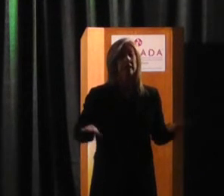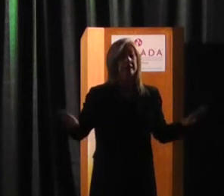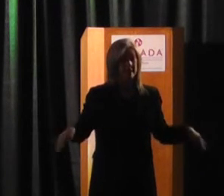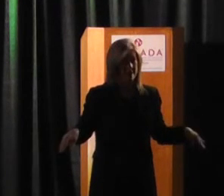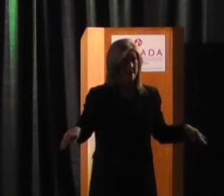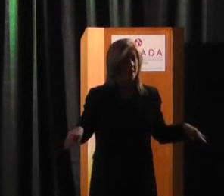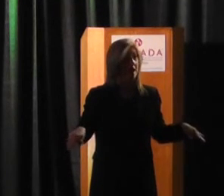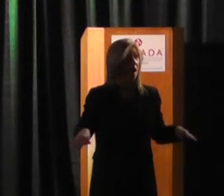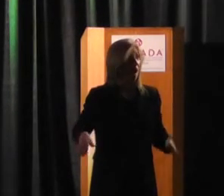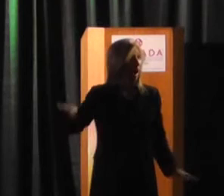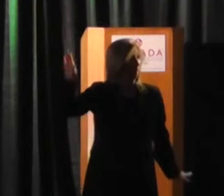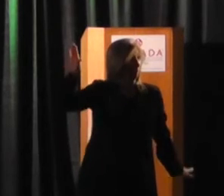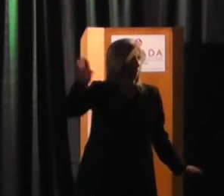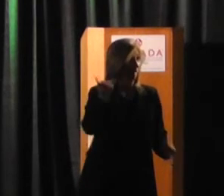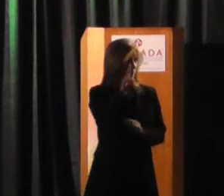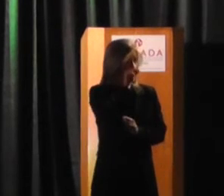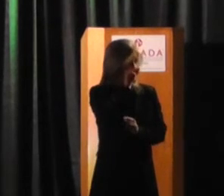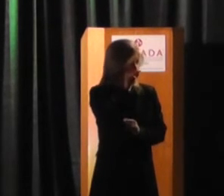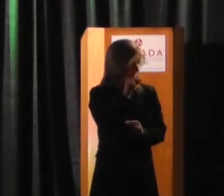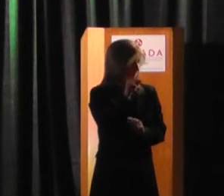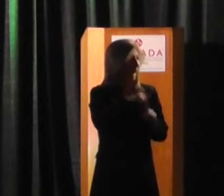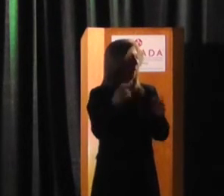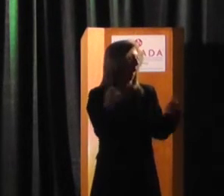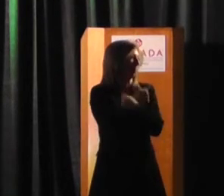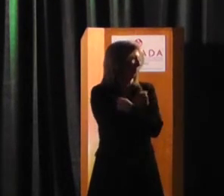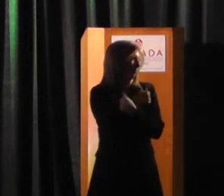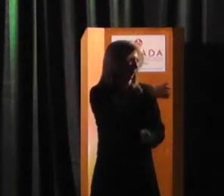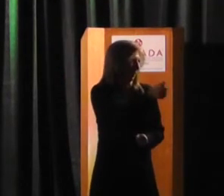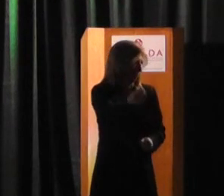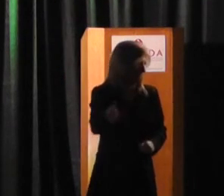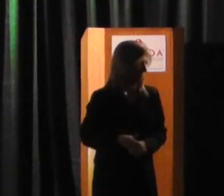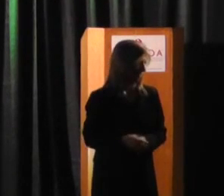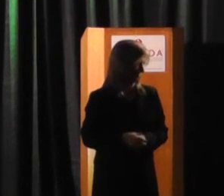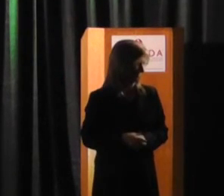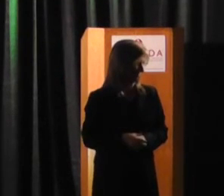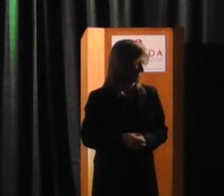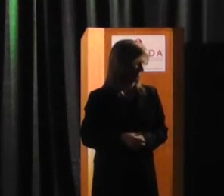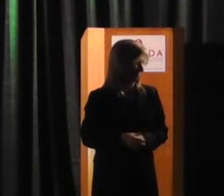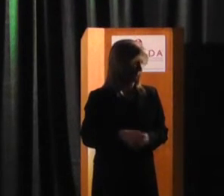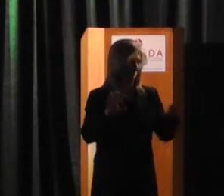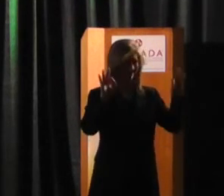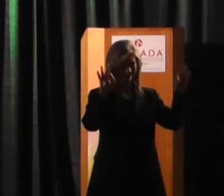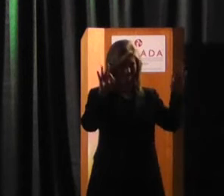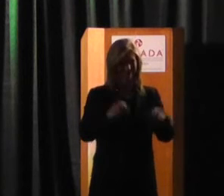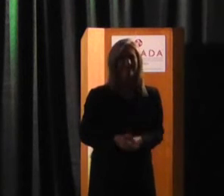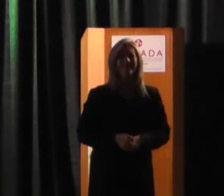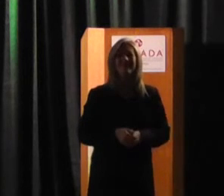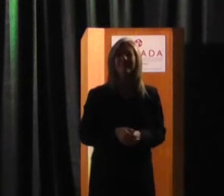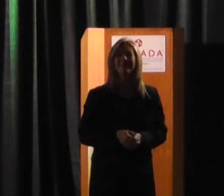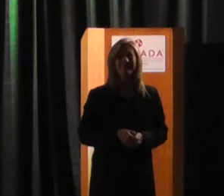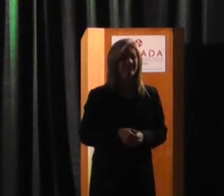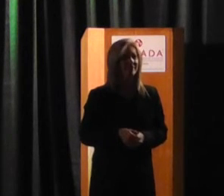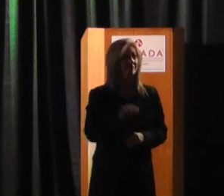sideways, spread your wings, and hug yourself. There you go. And that's